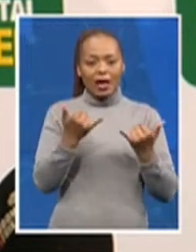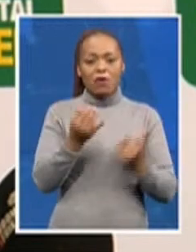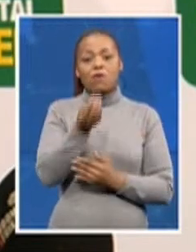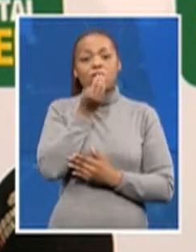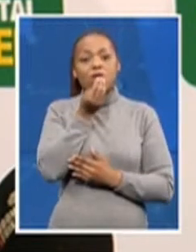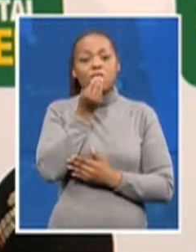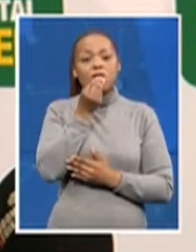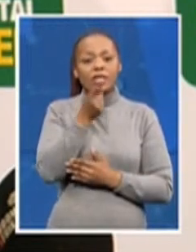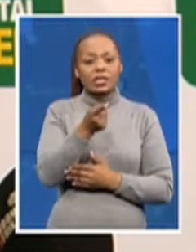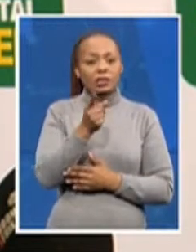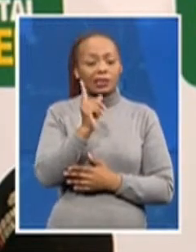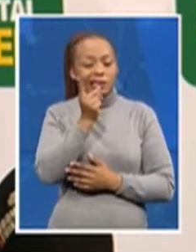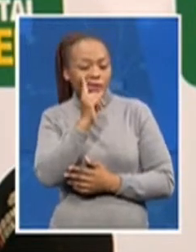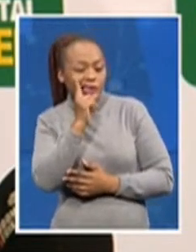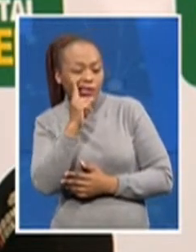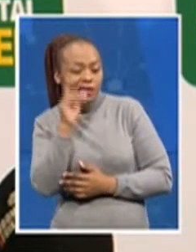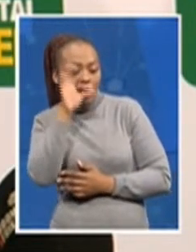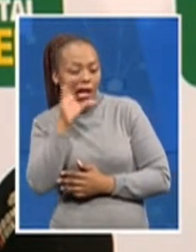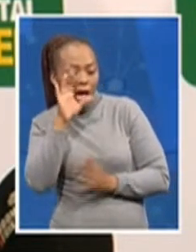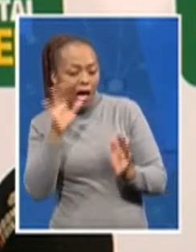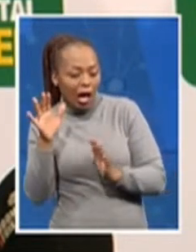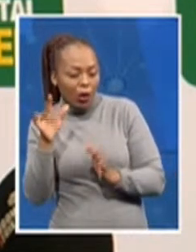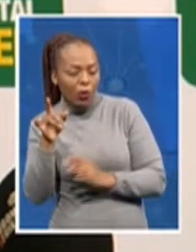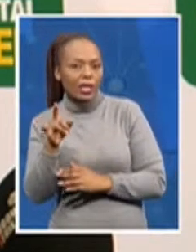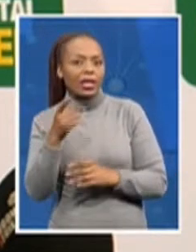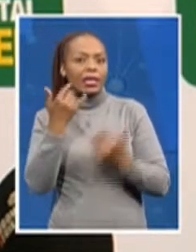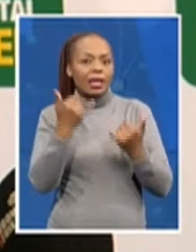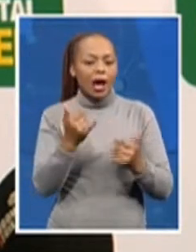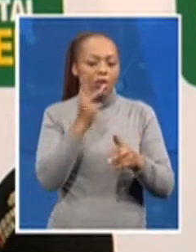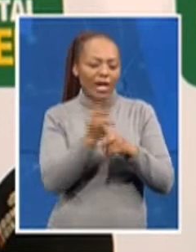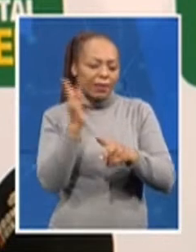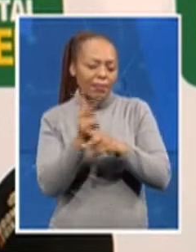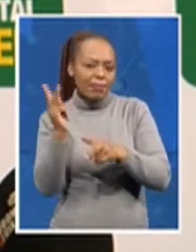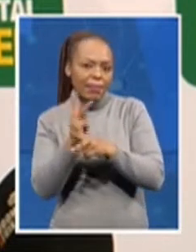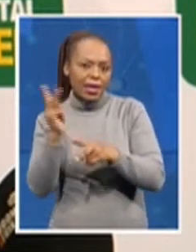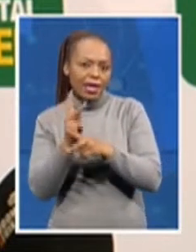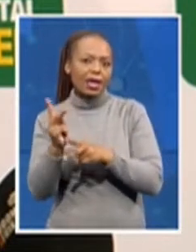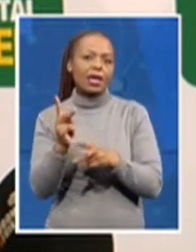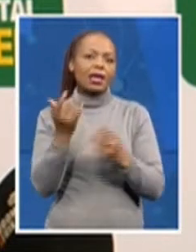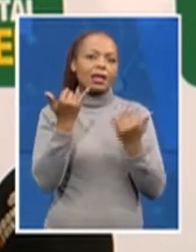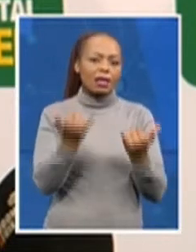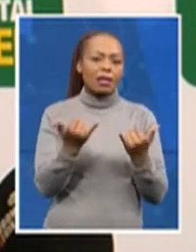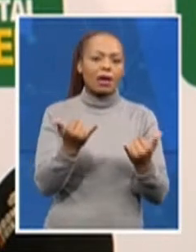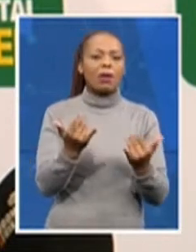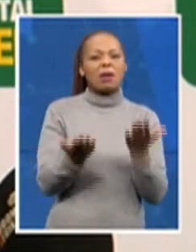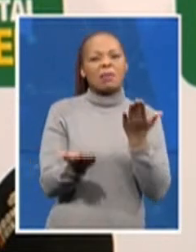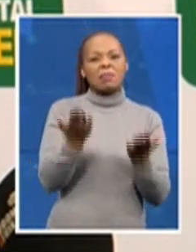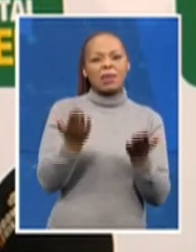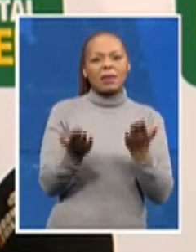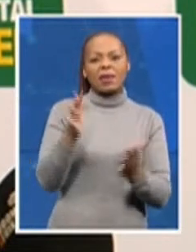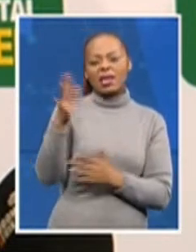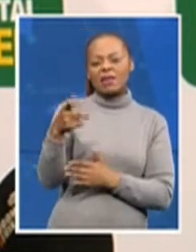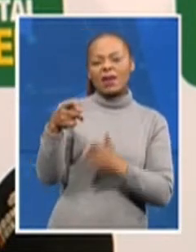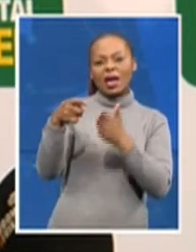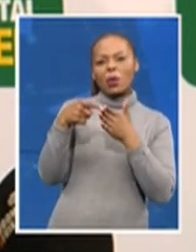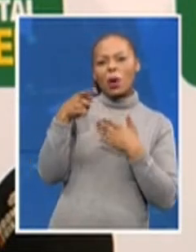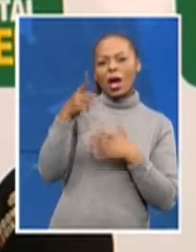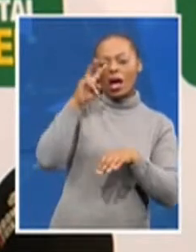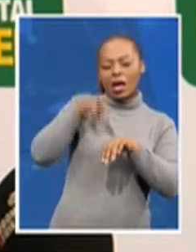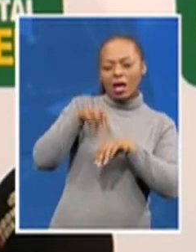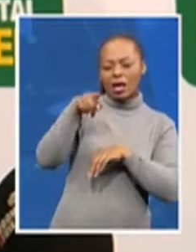are preparing for the possibility that we may be required to call for the declaration of the state